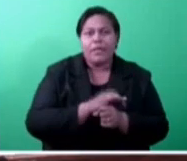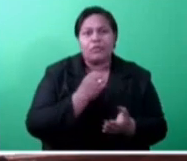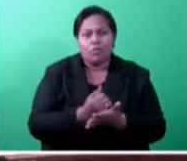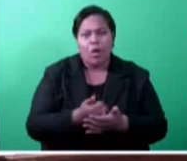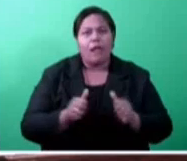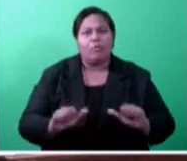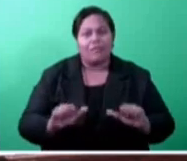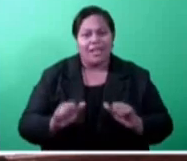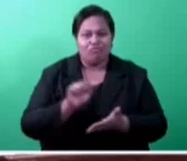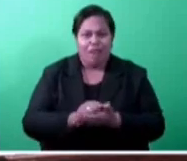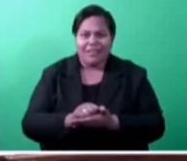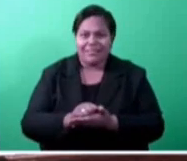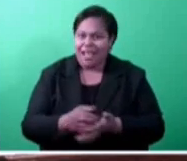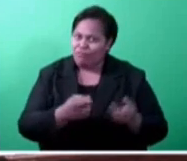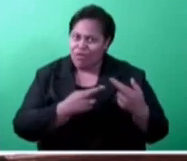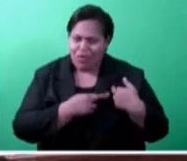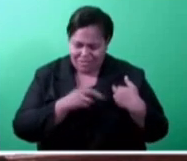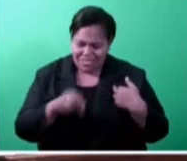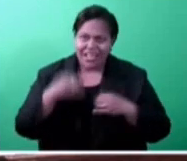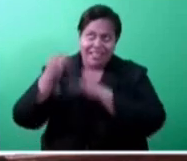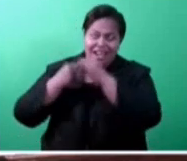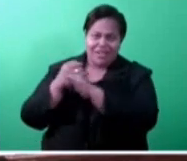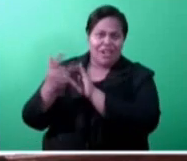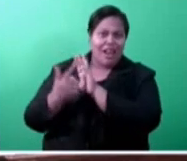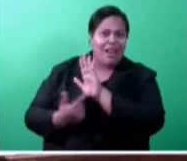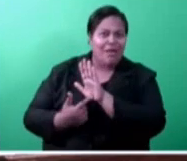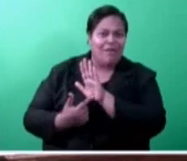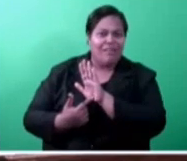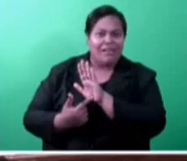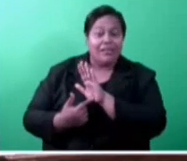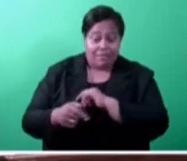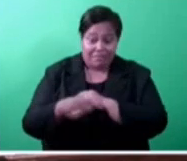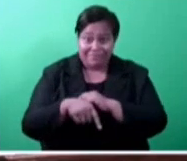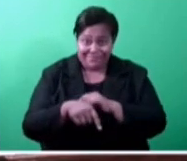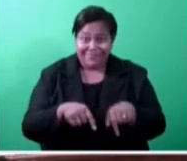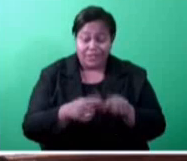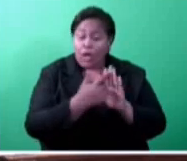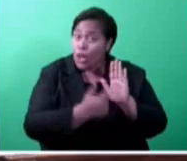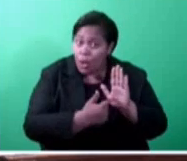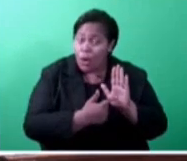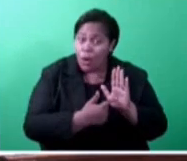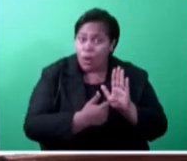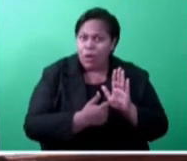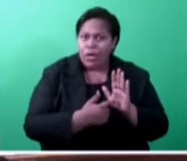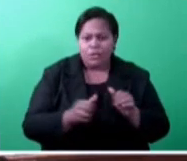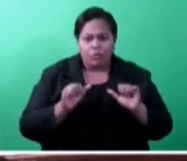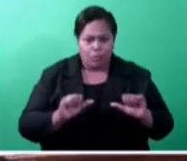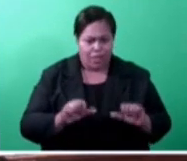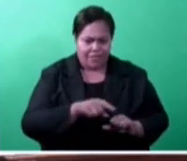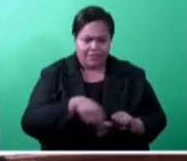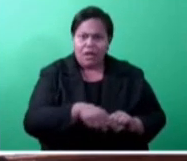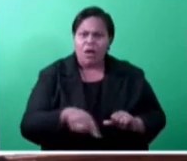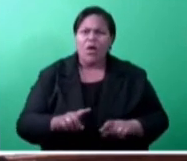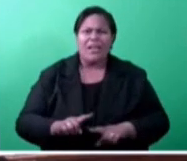international law. It is designed to phase down and reduce the production of consumption of hydrofluorocarbons